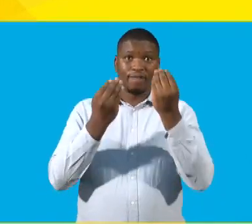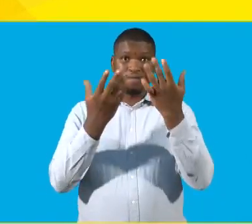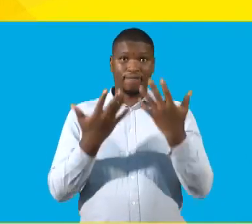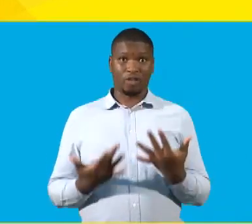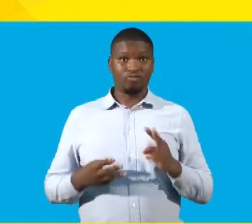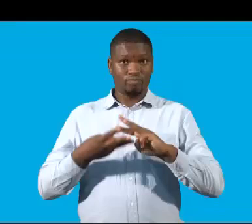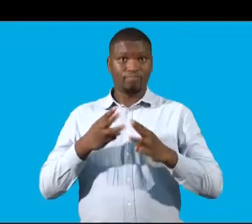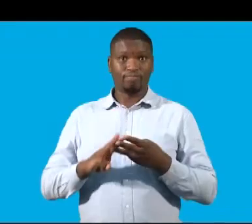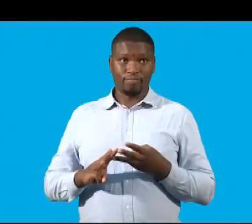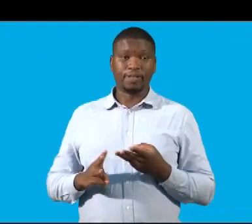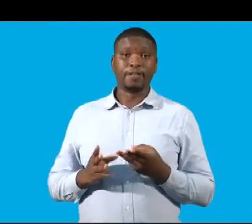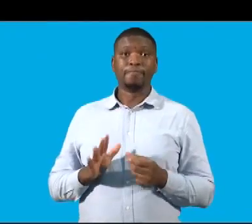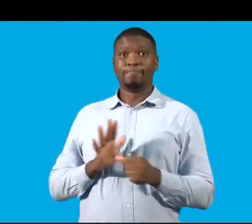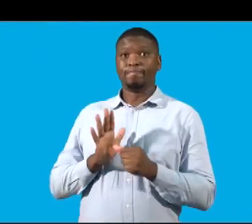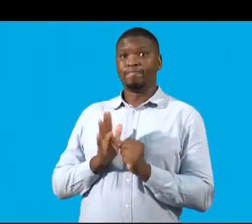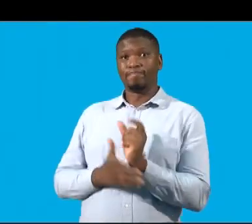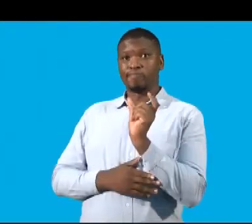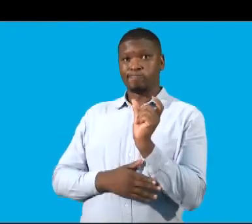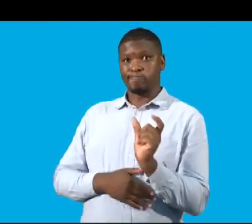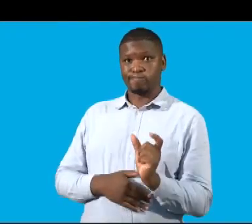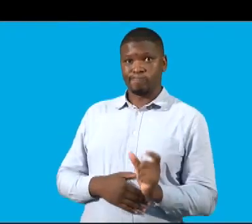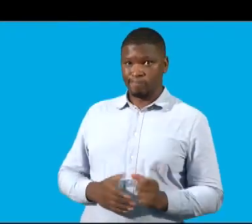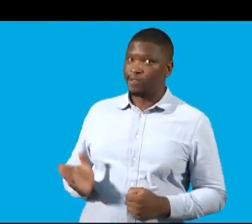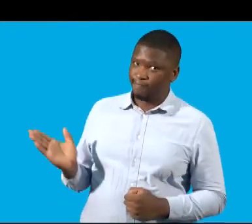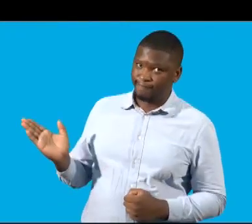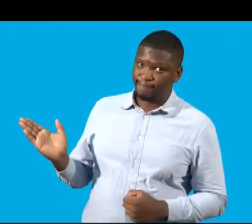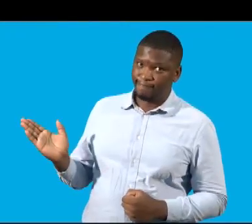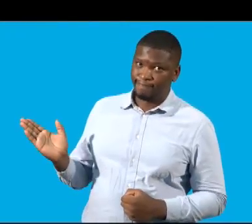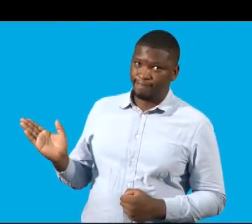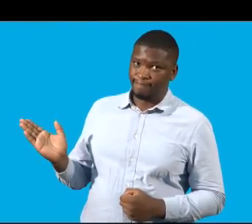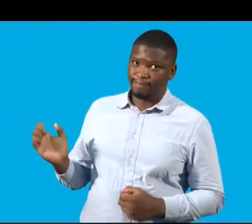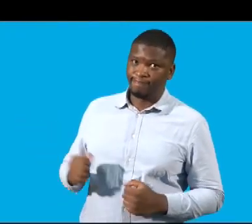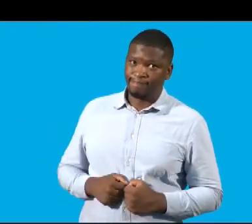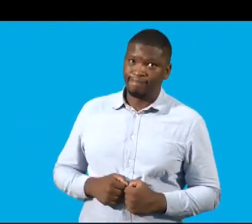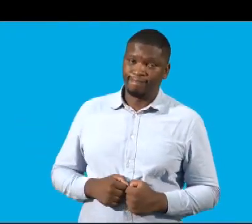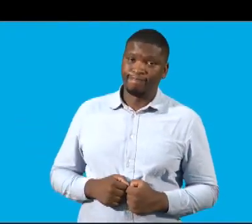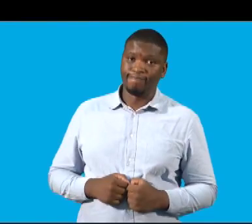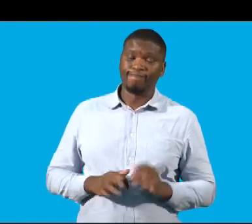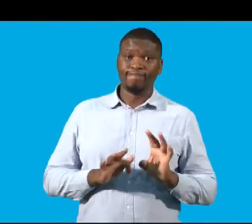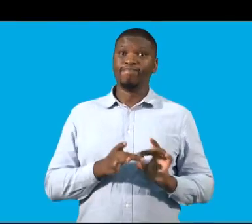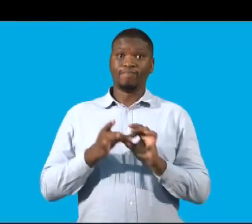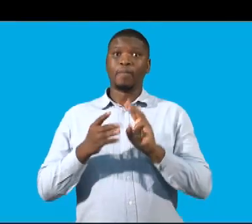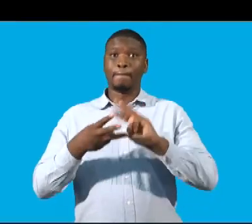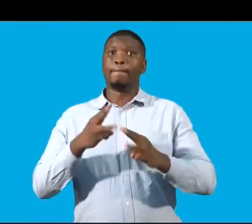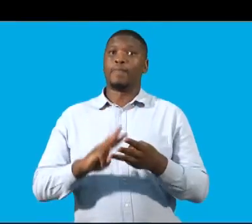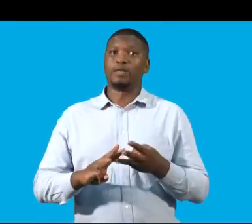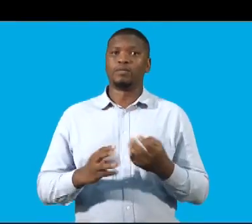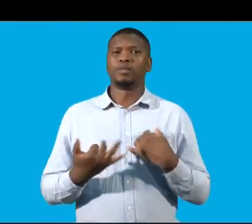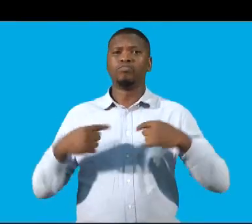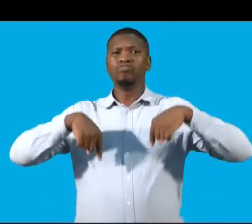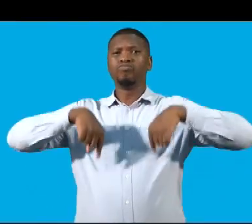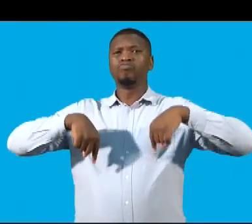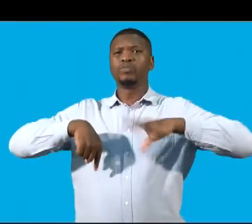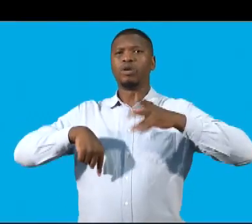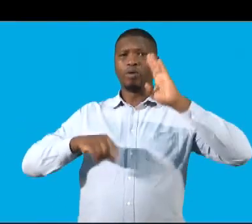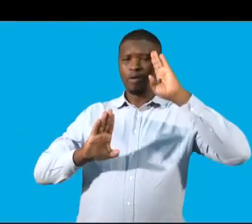financial mathematics, these are the concepts that are worked around when it comes to mathematics. But for this lesson, we